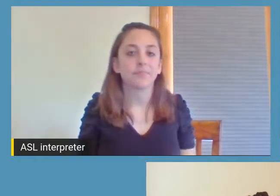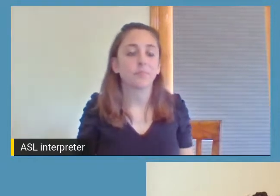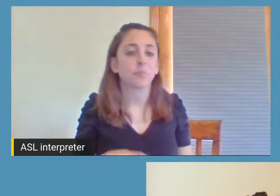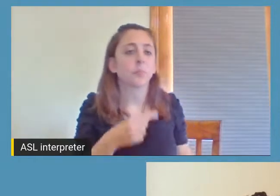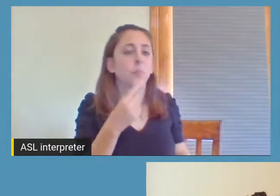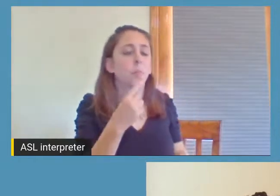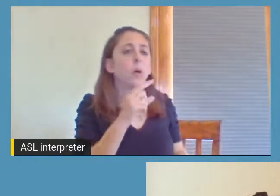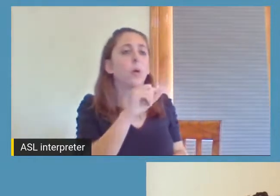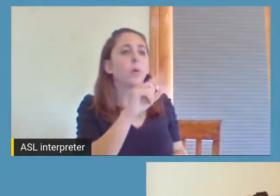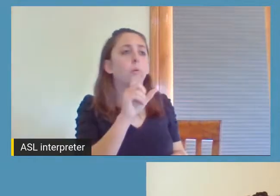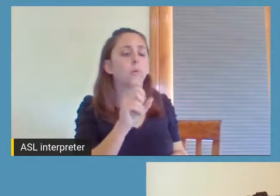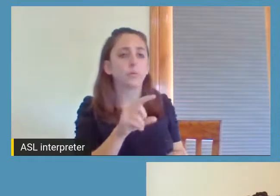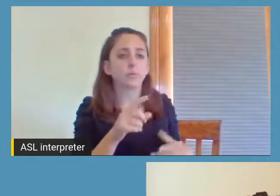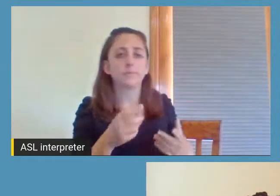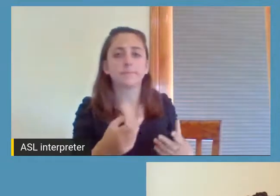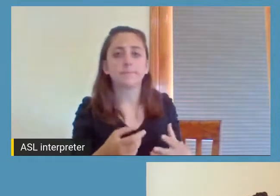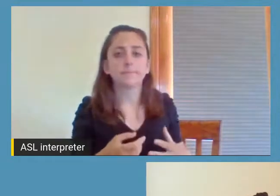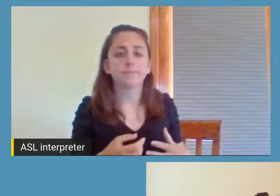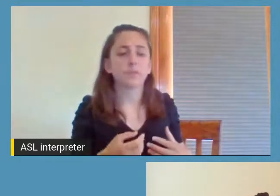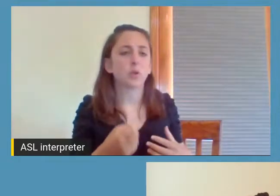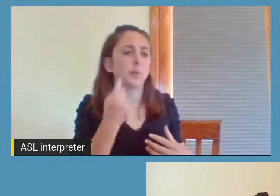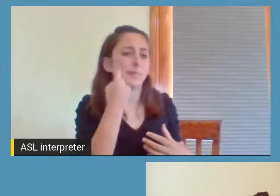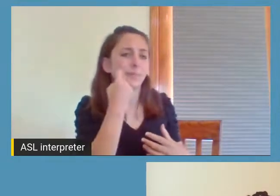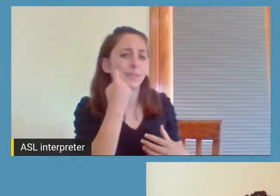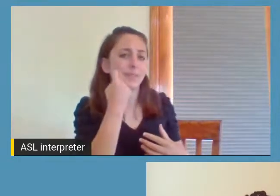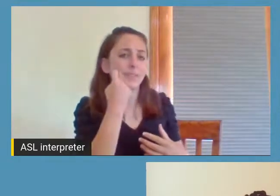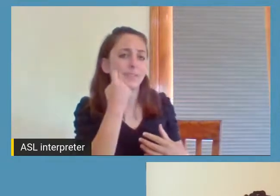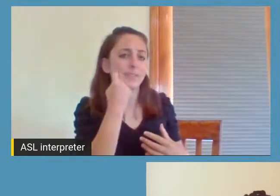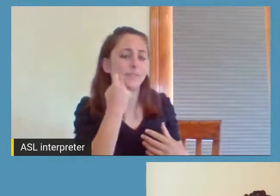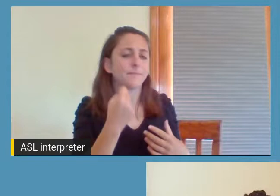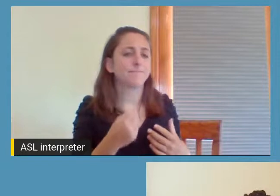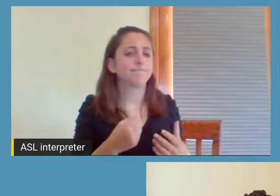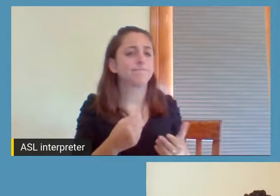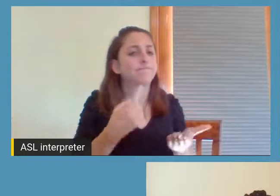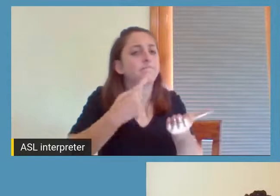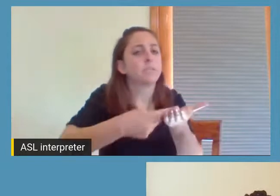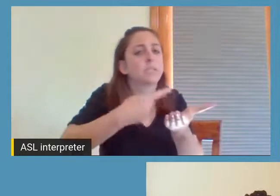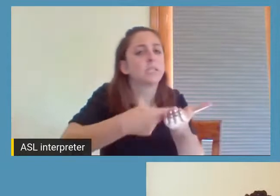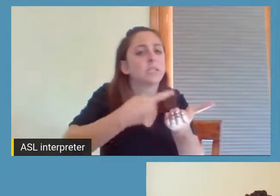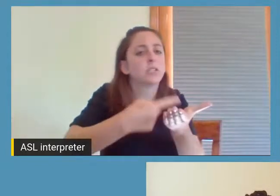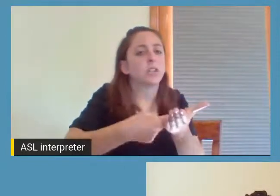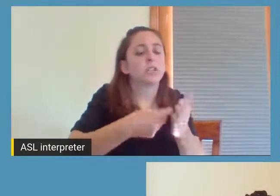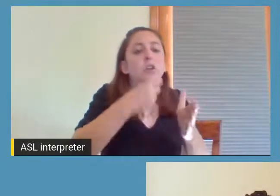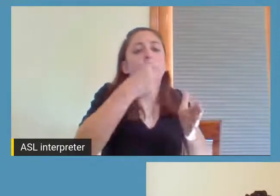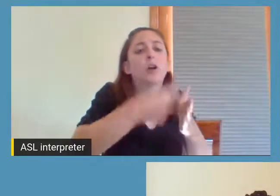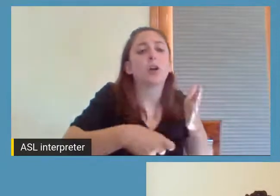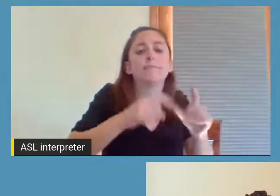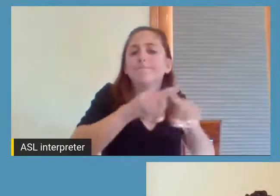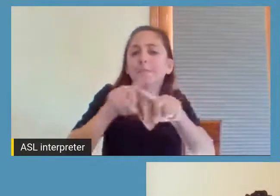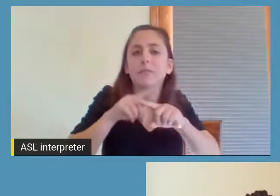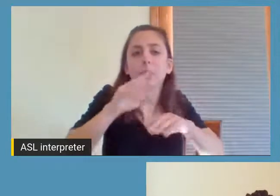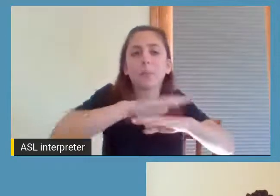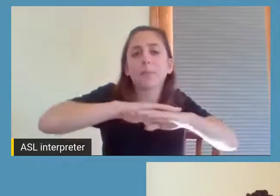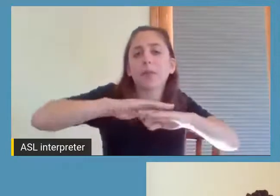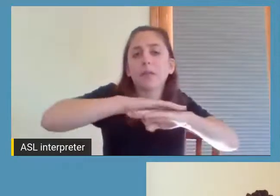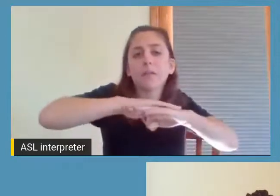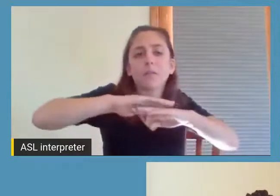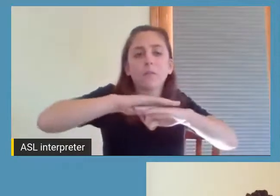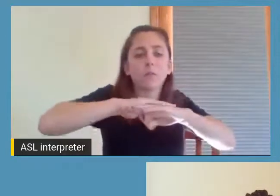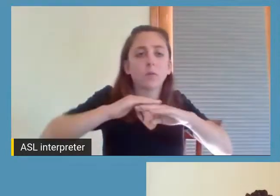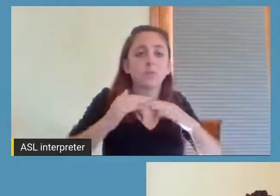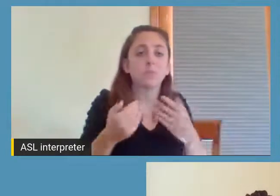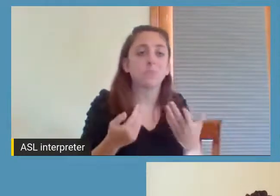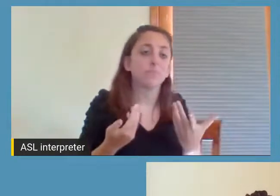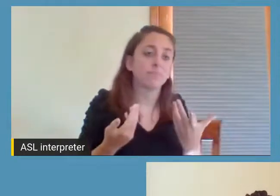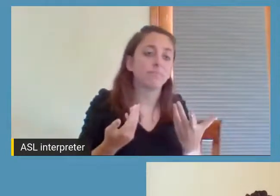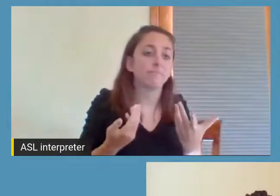One of the ones that came up pretty recently, if you can just talk a little bit about the cost of the different platforms, especially in maybe in